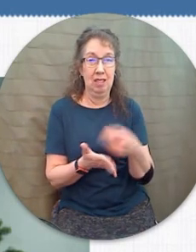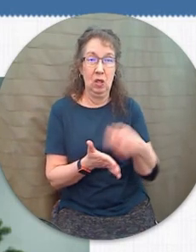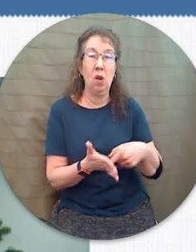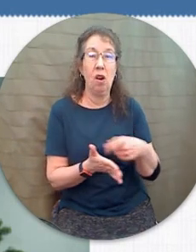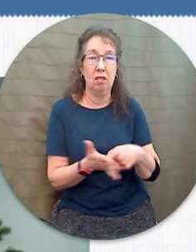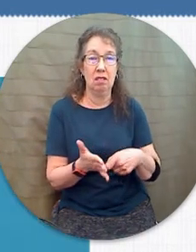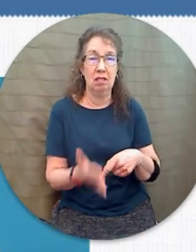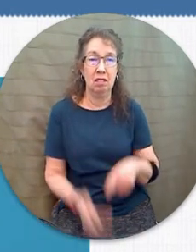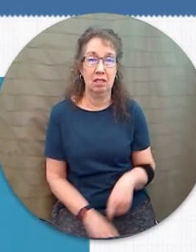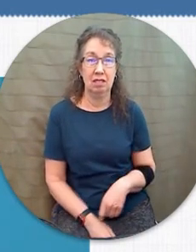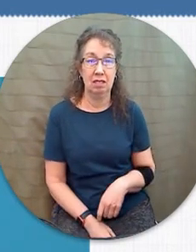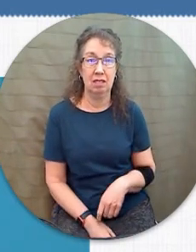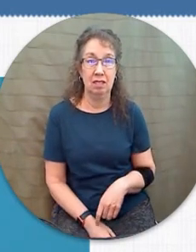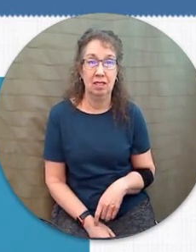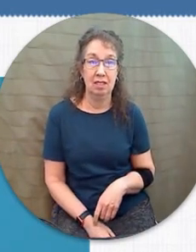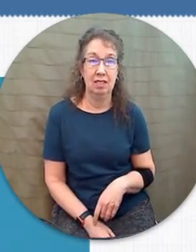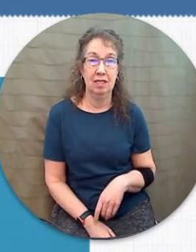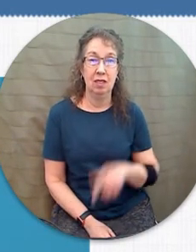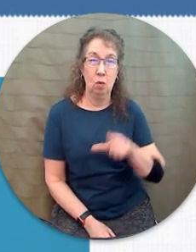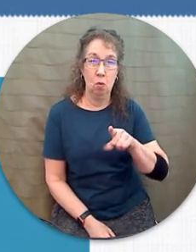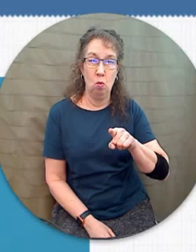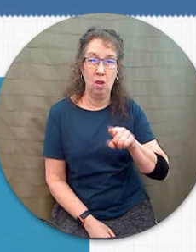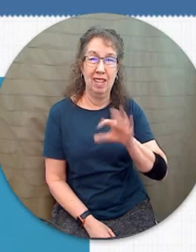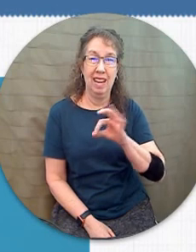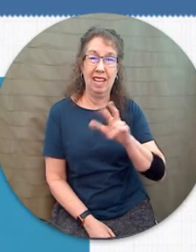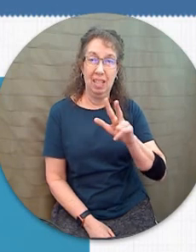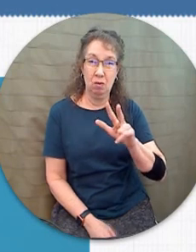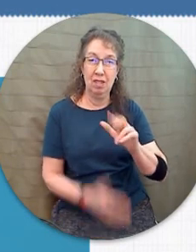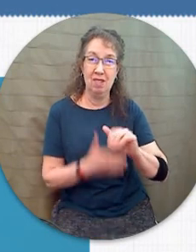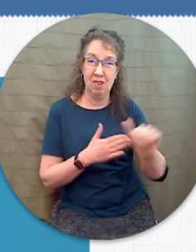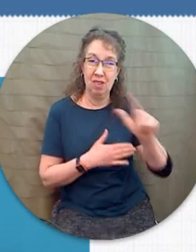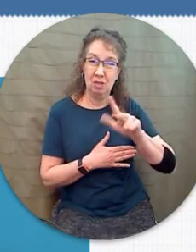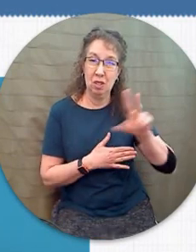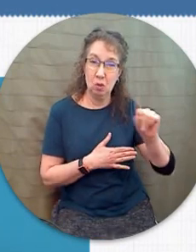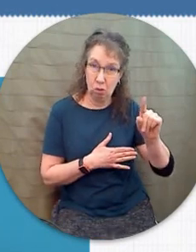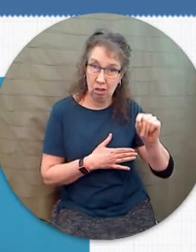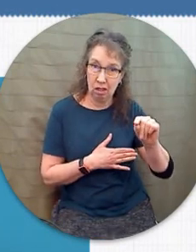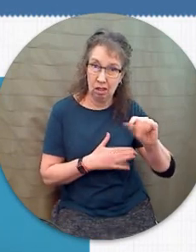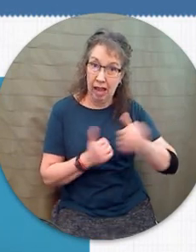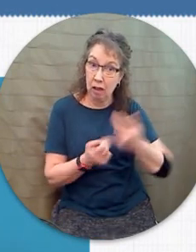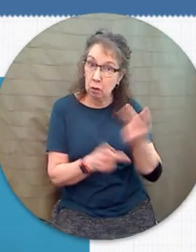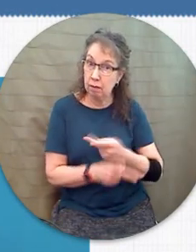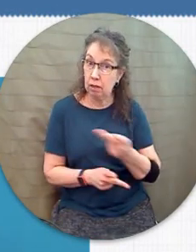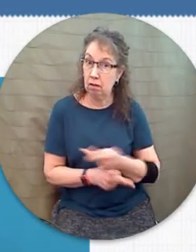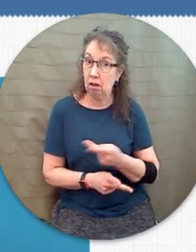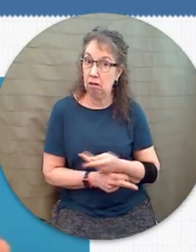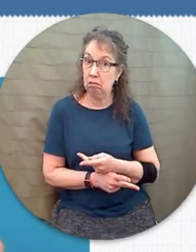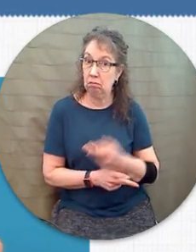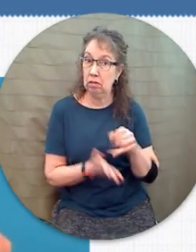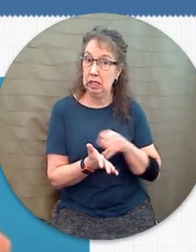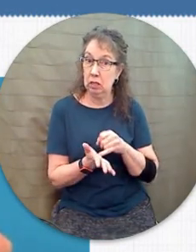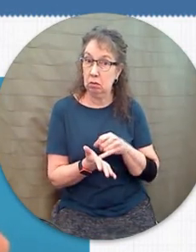in interest, right? Because basically what we're going to do to figure out what the interest is we're going to subtract out the original principal.